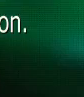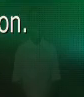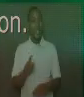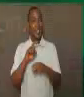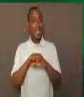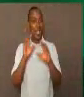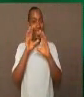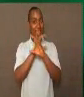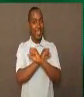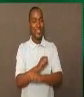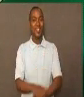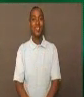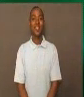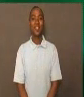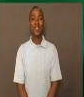Time's up.